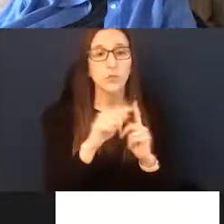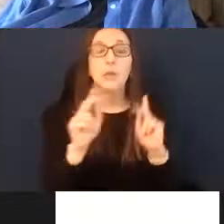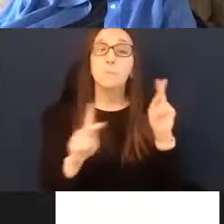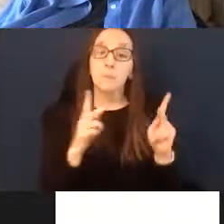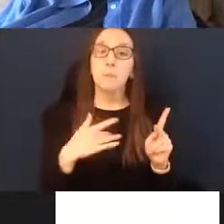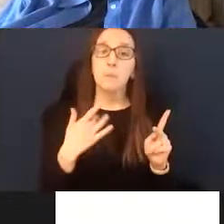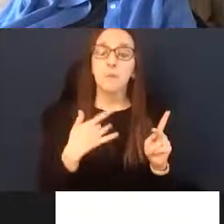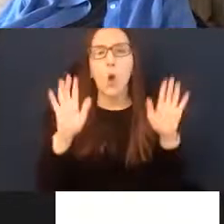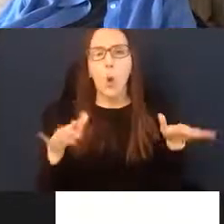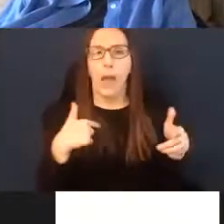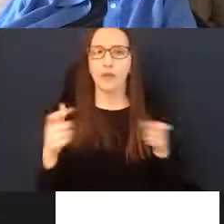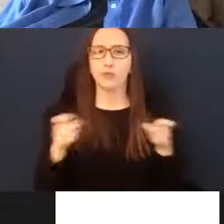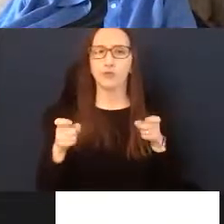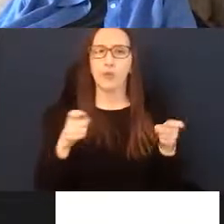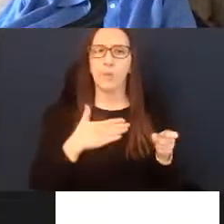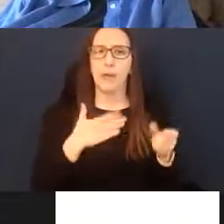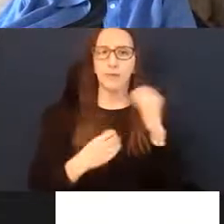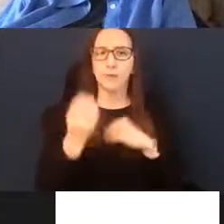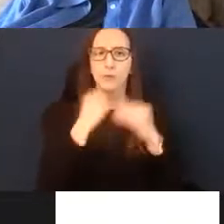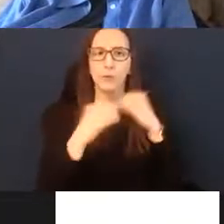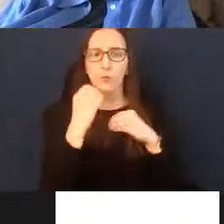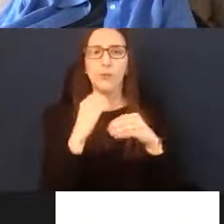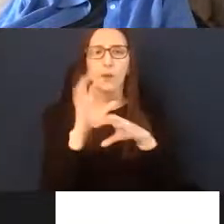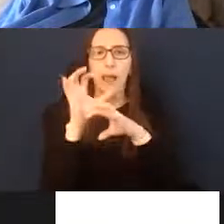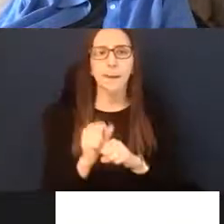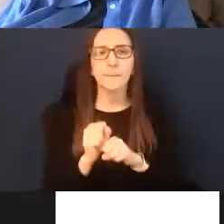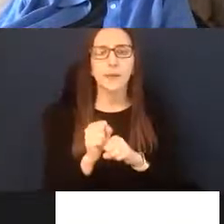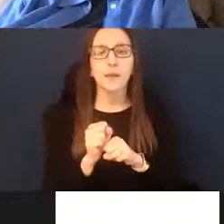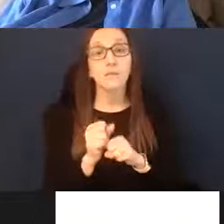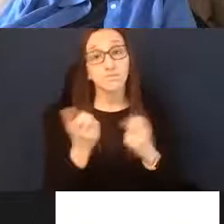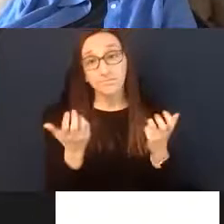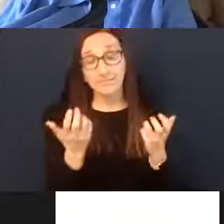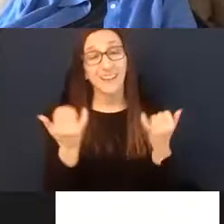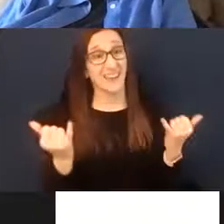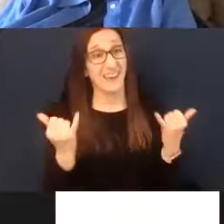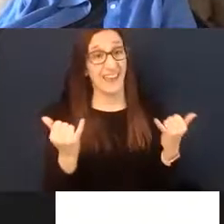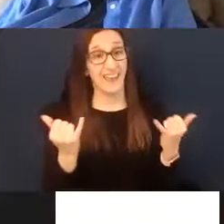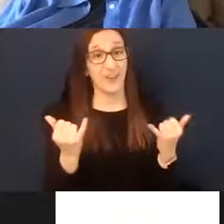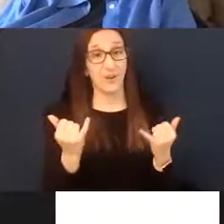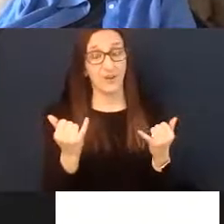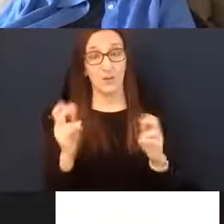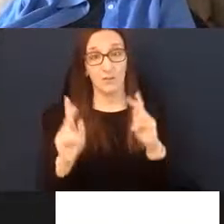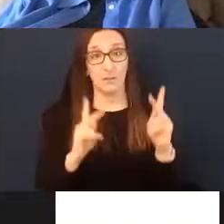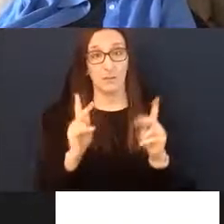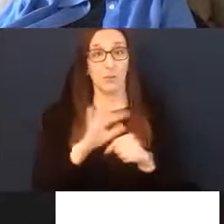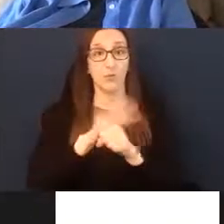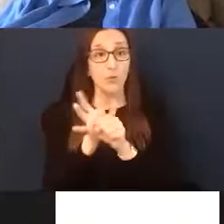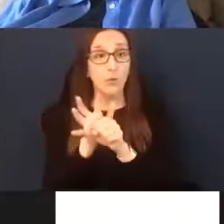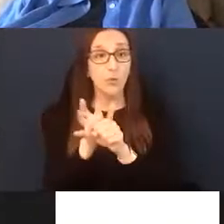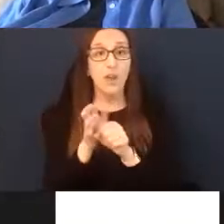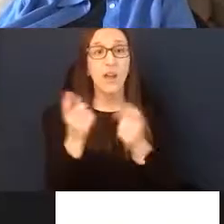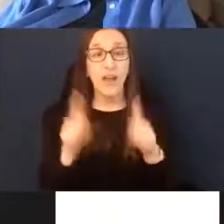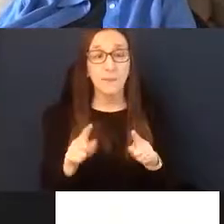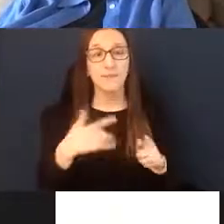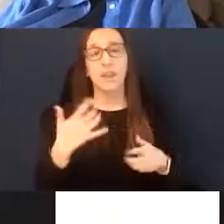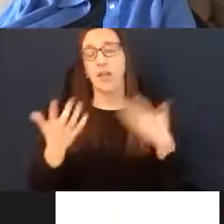they're in control. You know, I feel like there's a lot, especially nowadays with everything going on, we feel really out of control, very chaotic